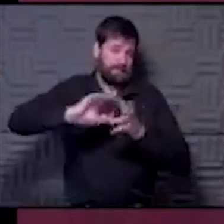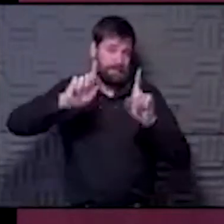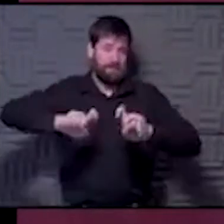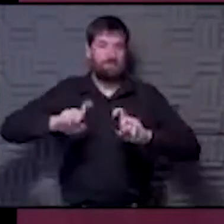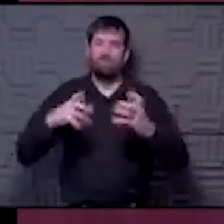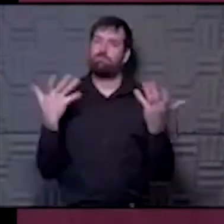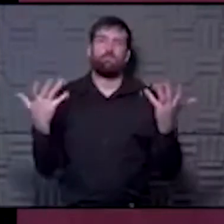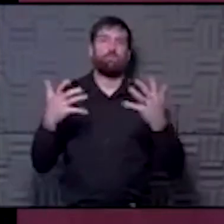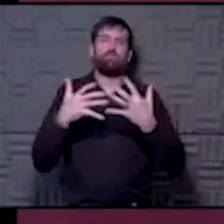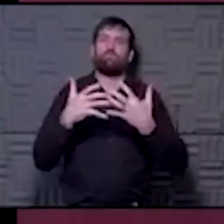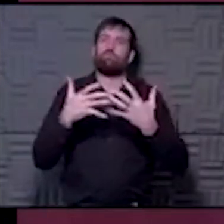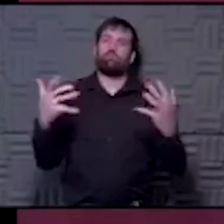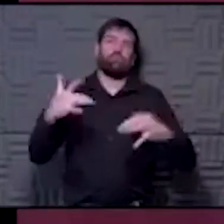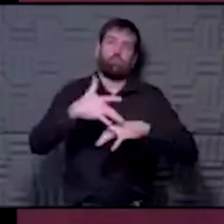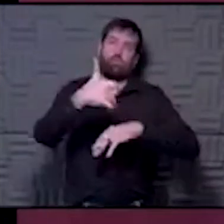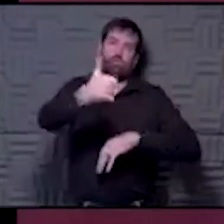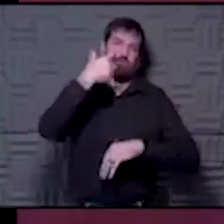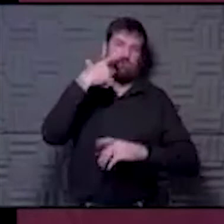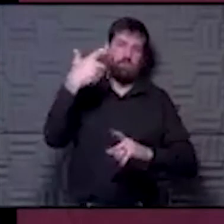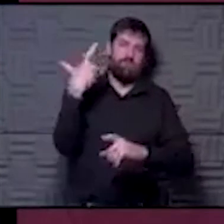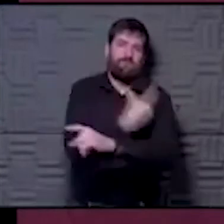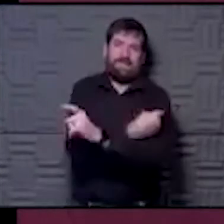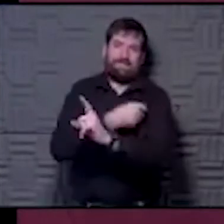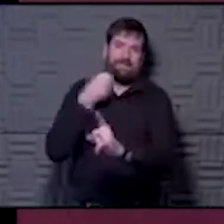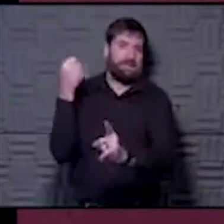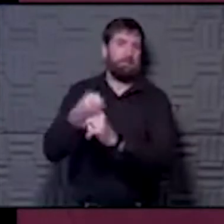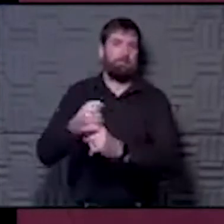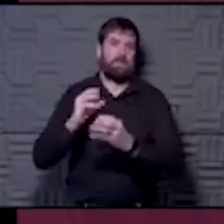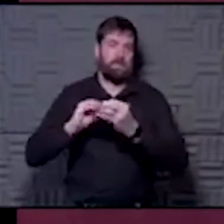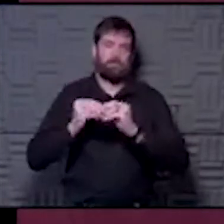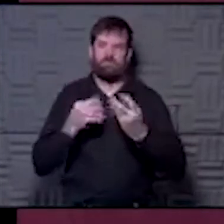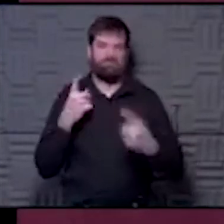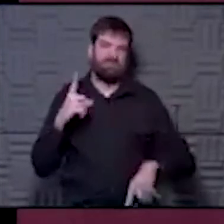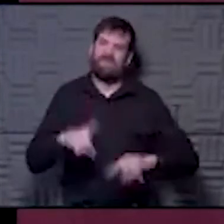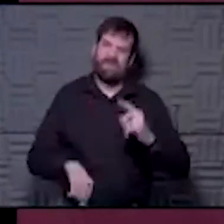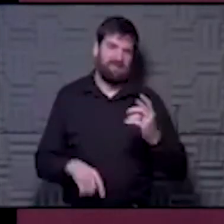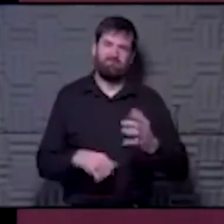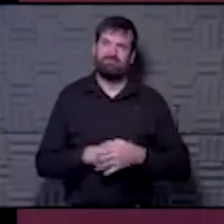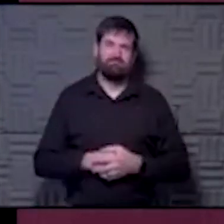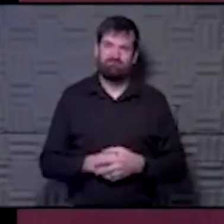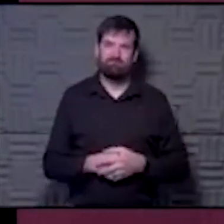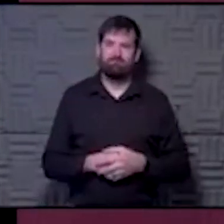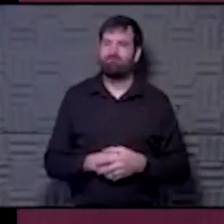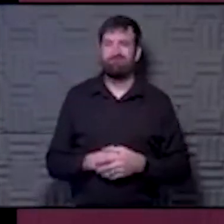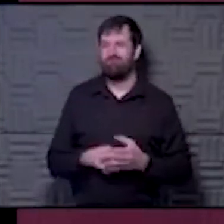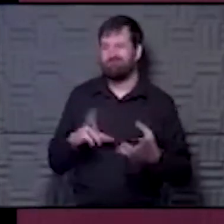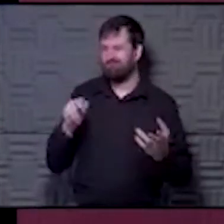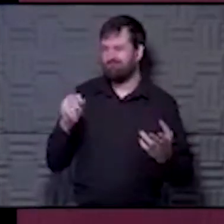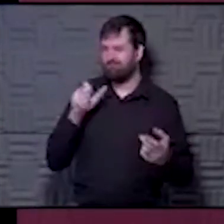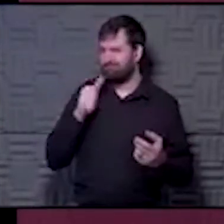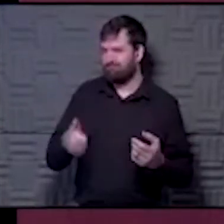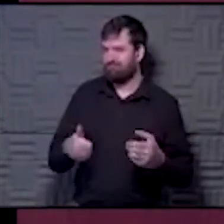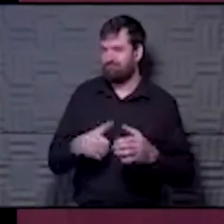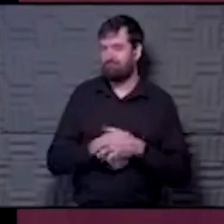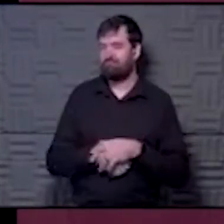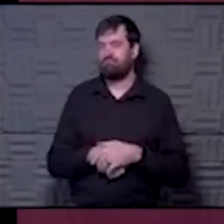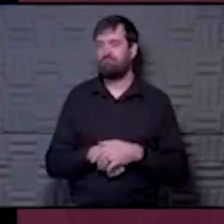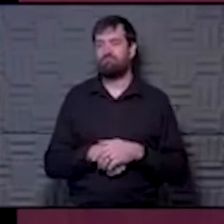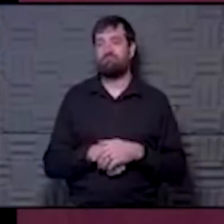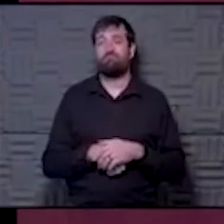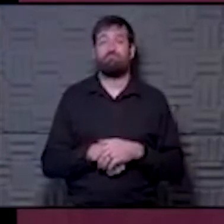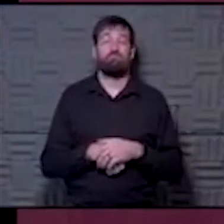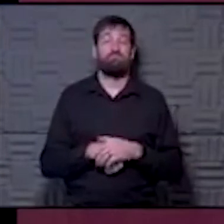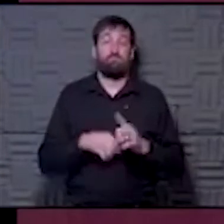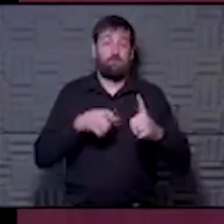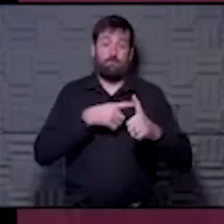way too early for vaccination to be having an impact like that on us. And so I don't think that's it. I think it's just more that,